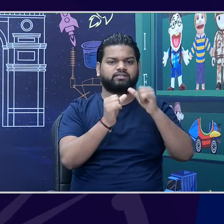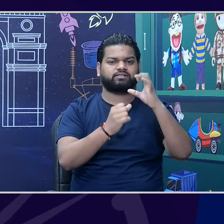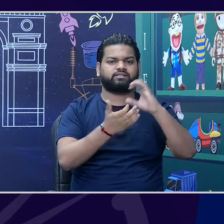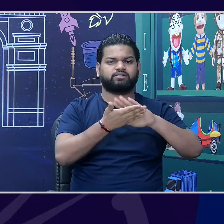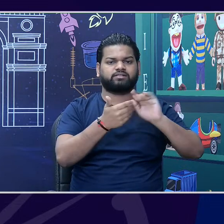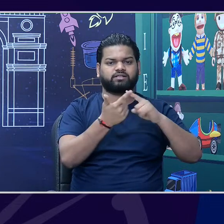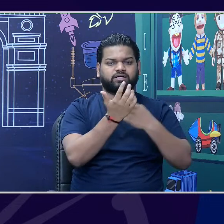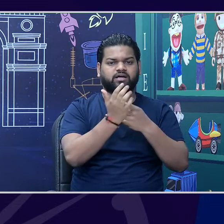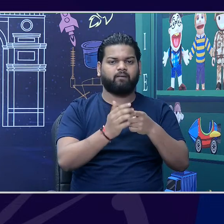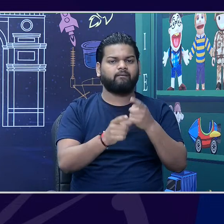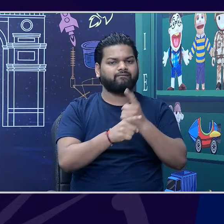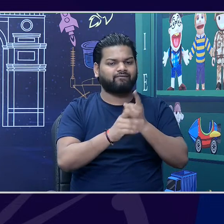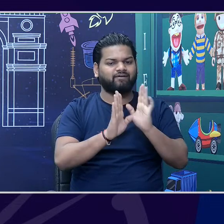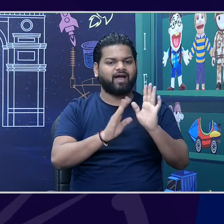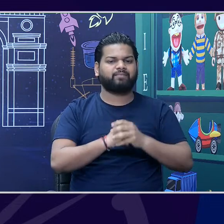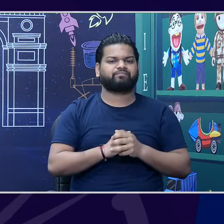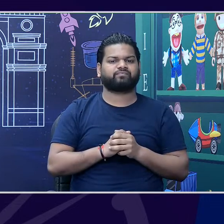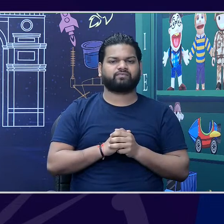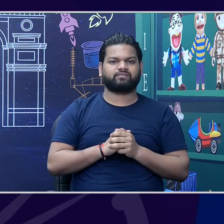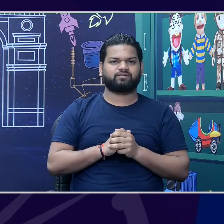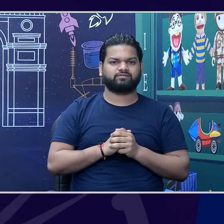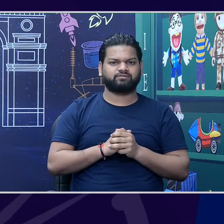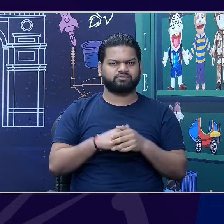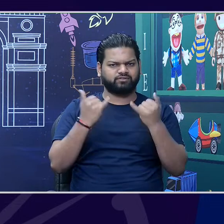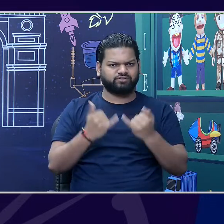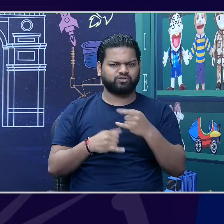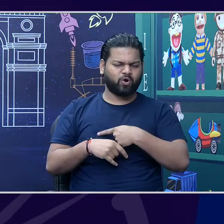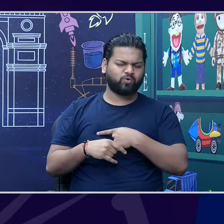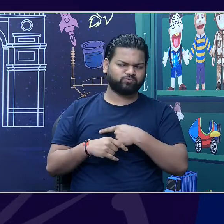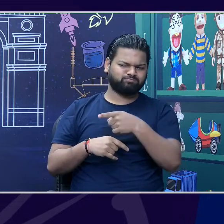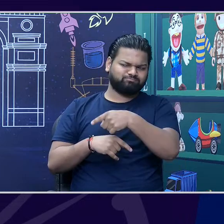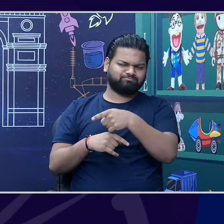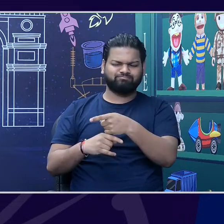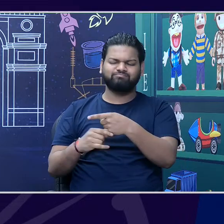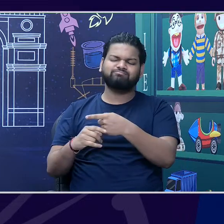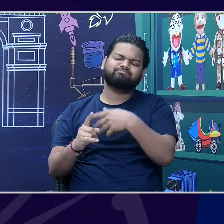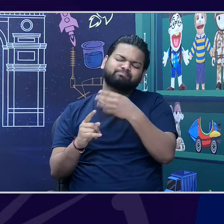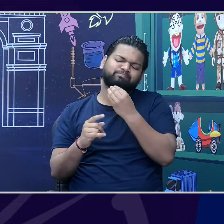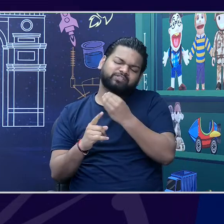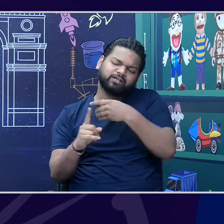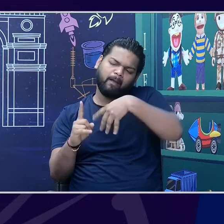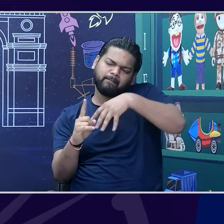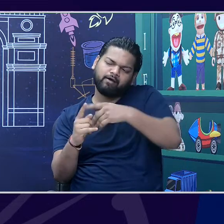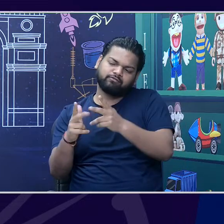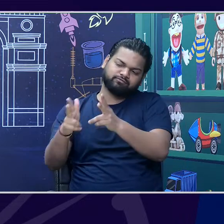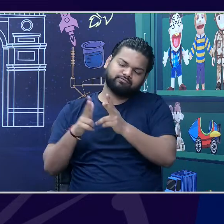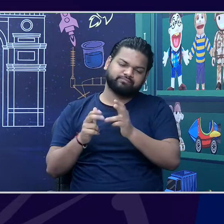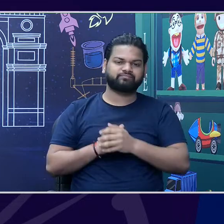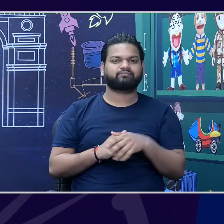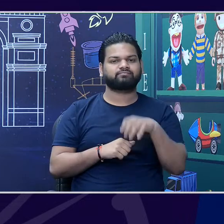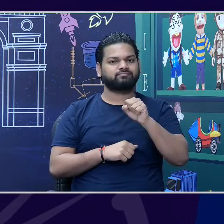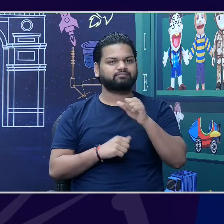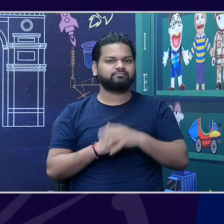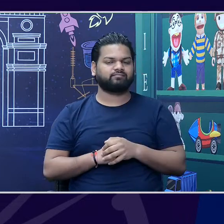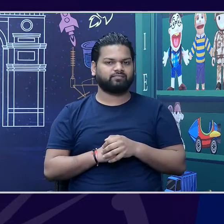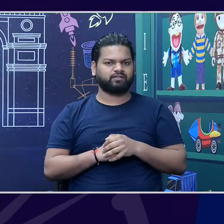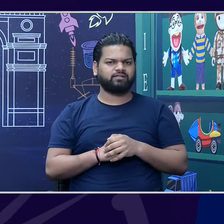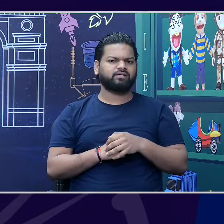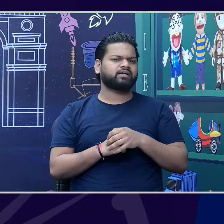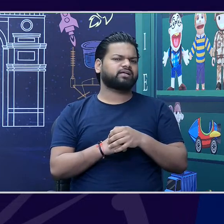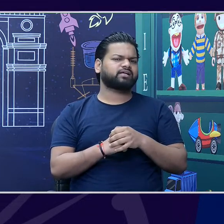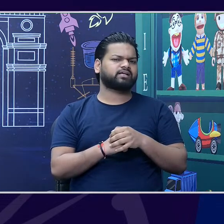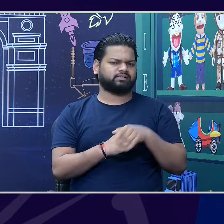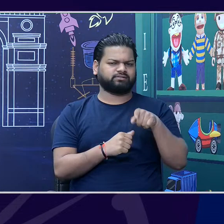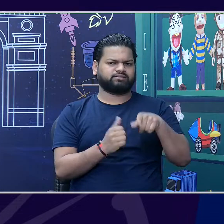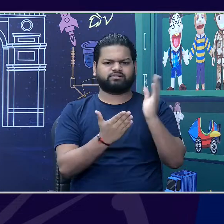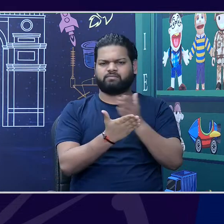what kind of journey it is. What is this lesson all about? All right. So why don't we, the lesson is called A Visit to